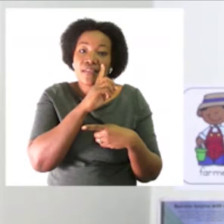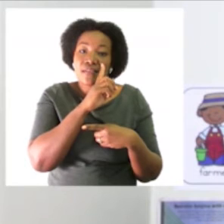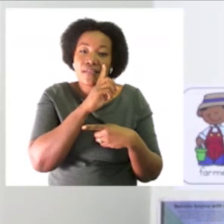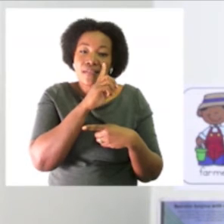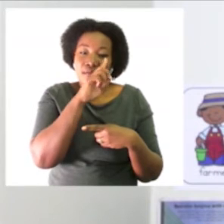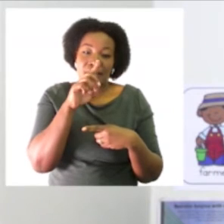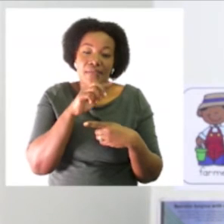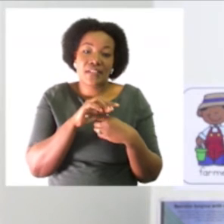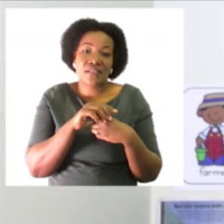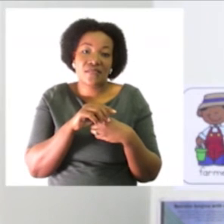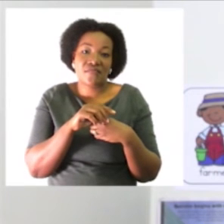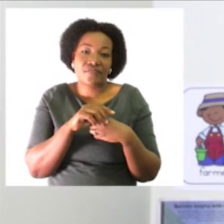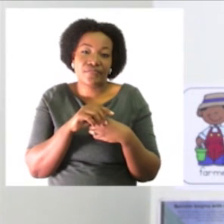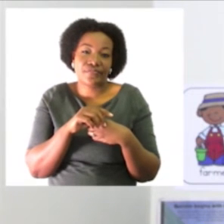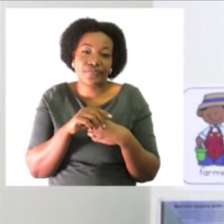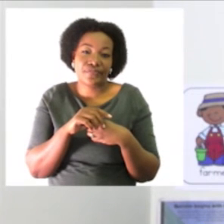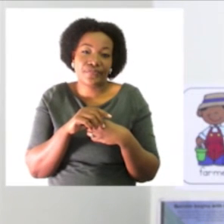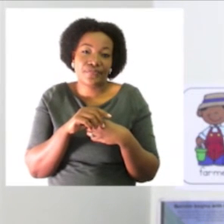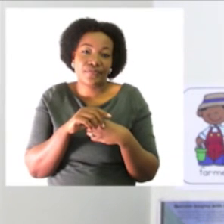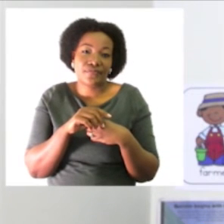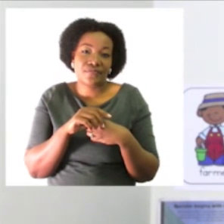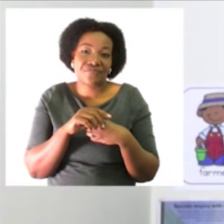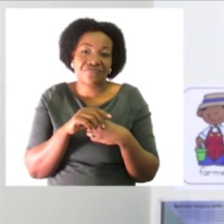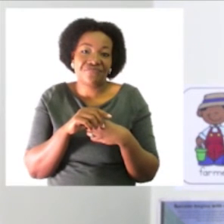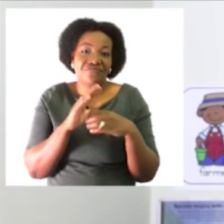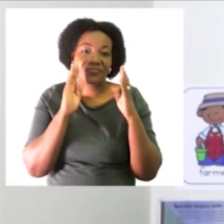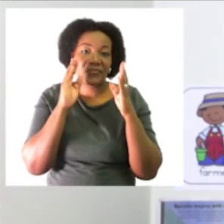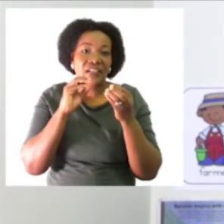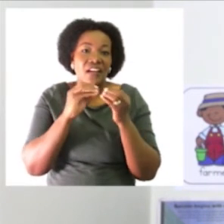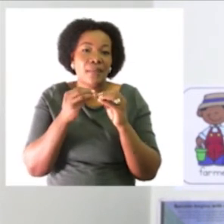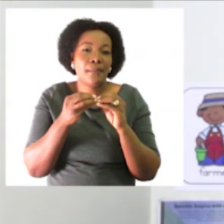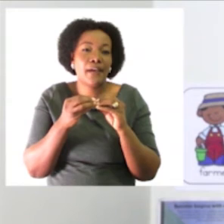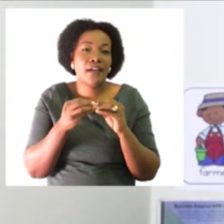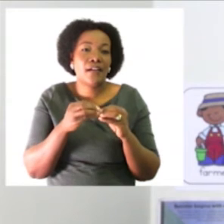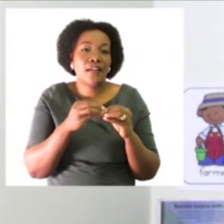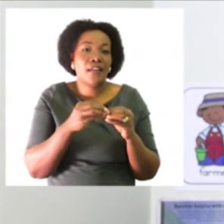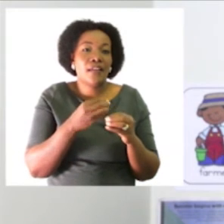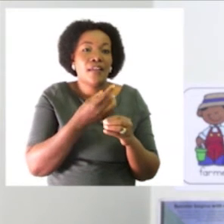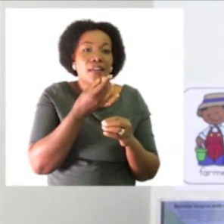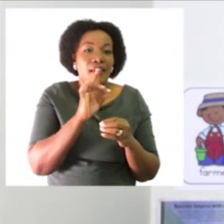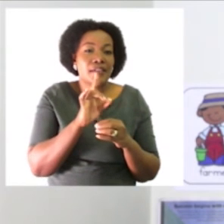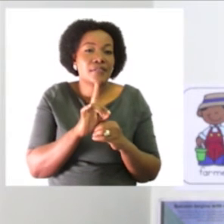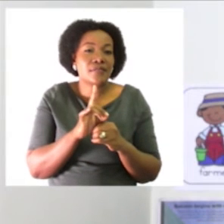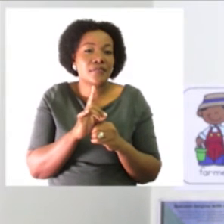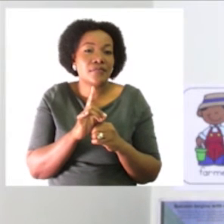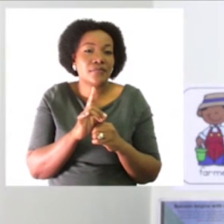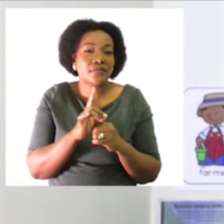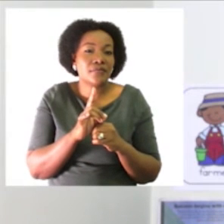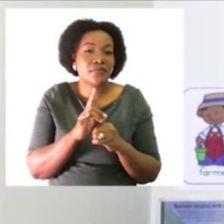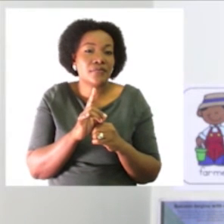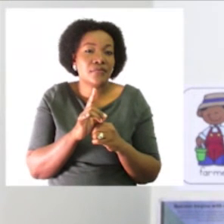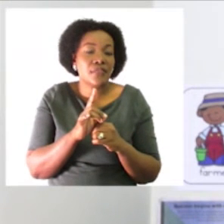let's quickly look at number 8. On the left side, number 8, it means 10 times